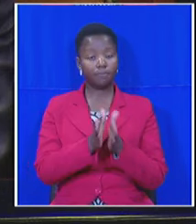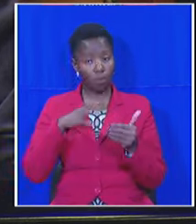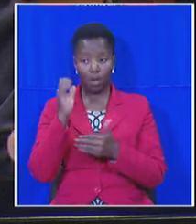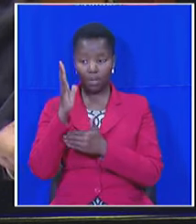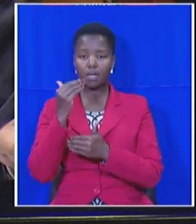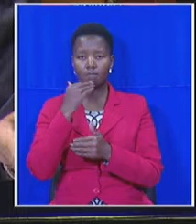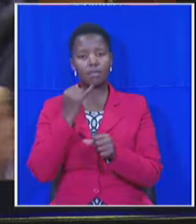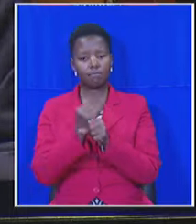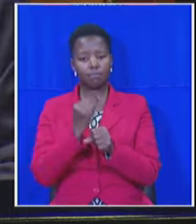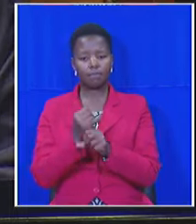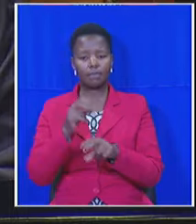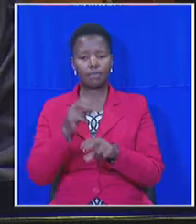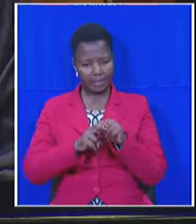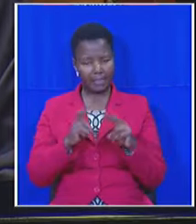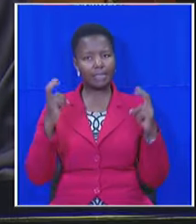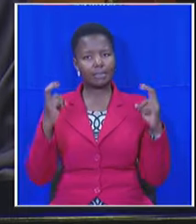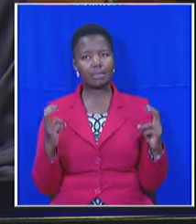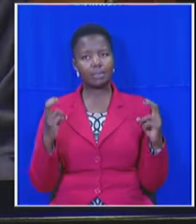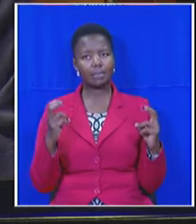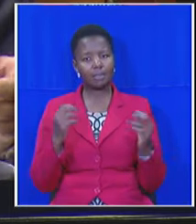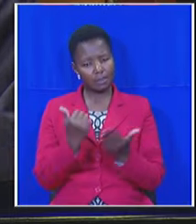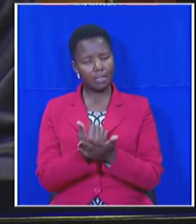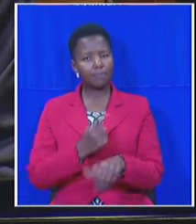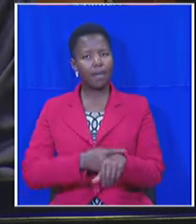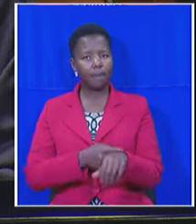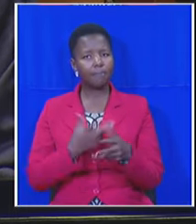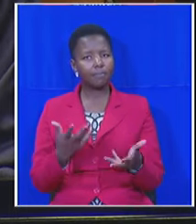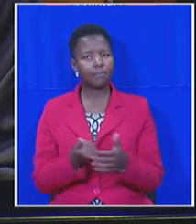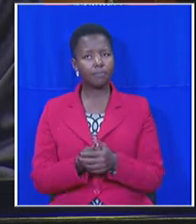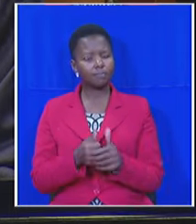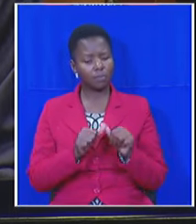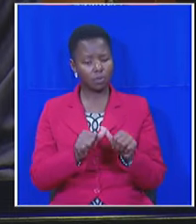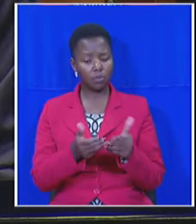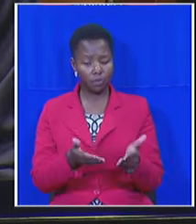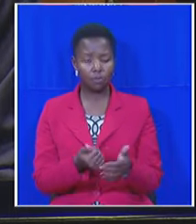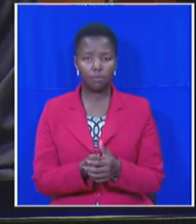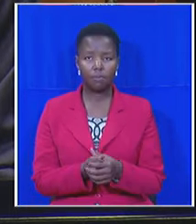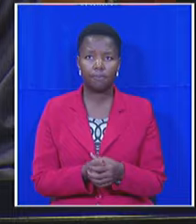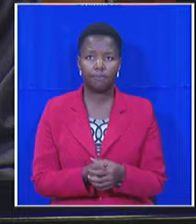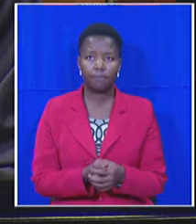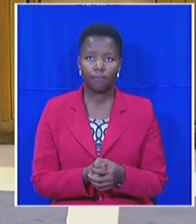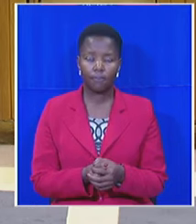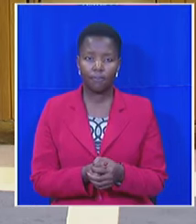to the waiting benches, please? It saves time. Please continue.